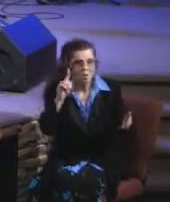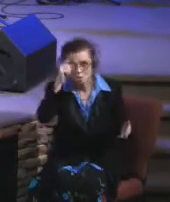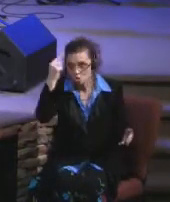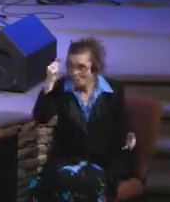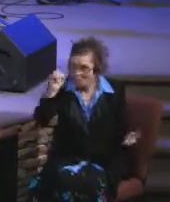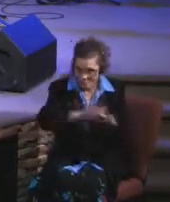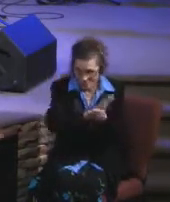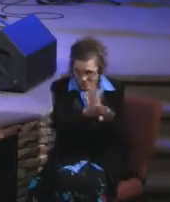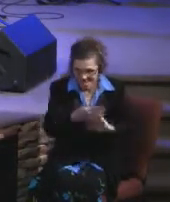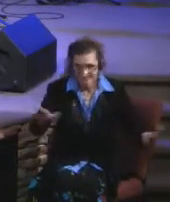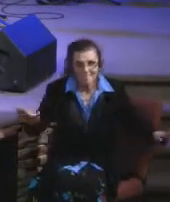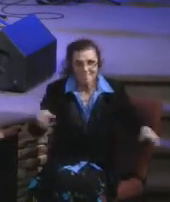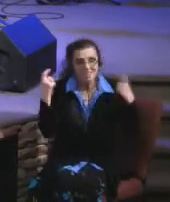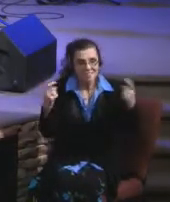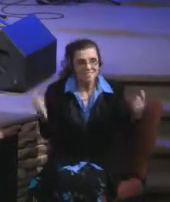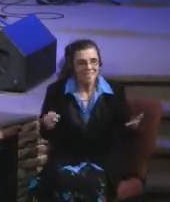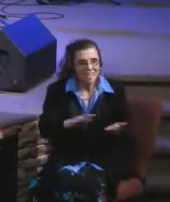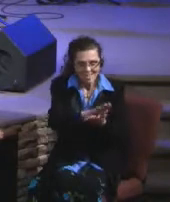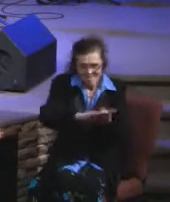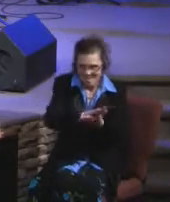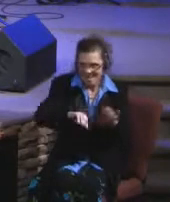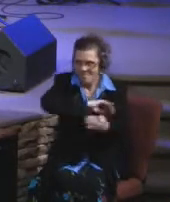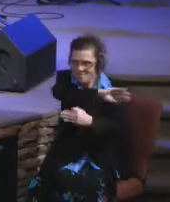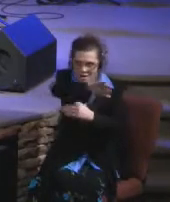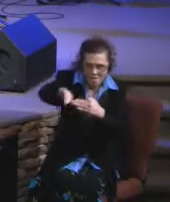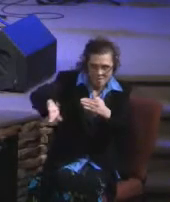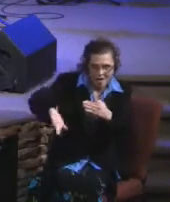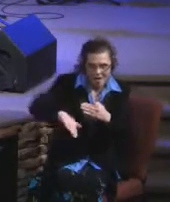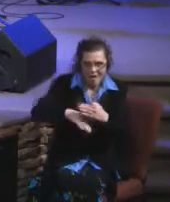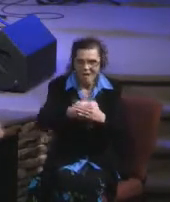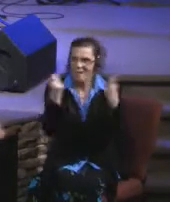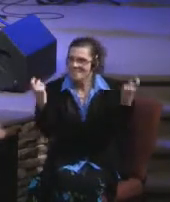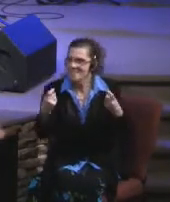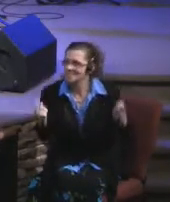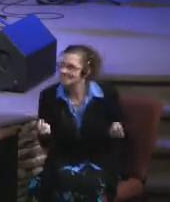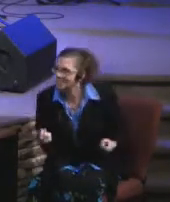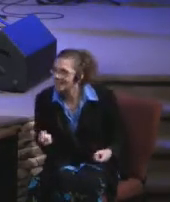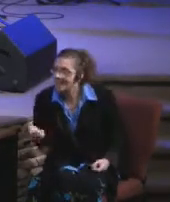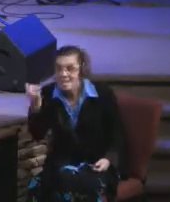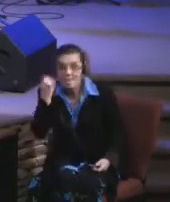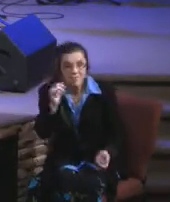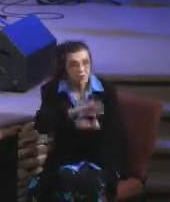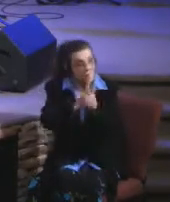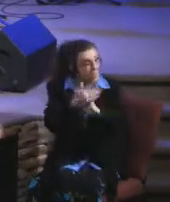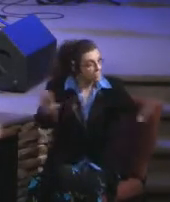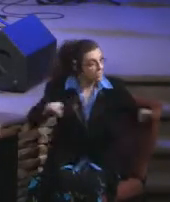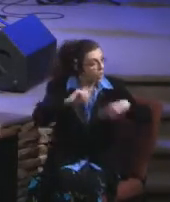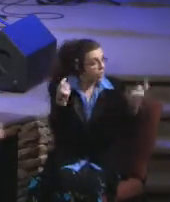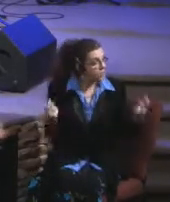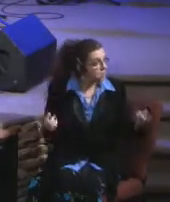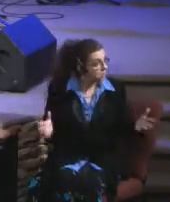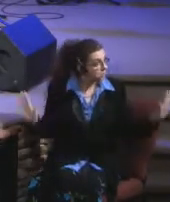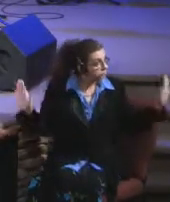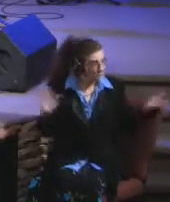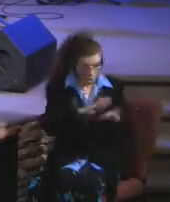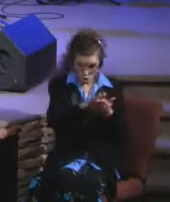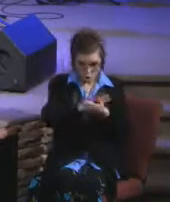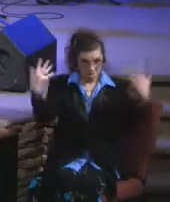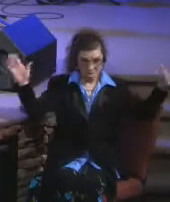to forgive us of our sins and to cleanse us from all unrighteousness. If you are forgiven of all your sins and you are cleansed from